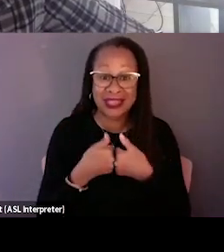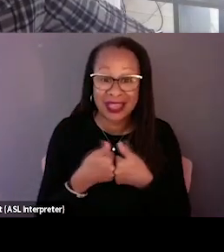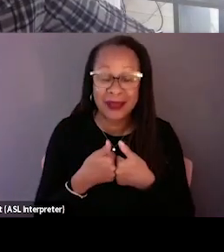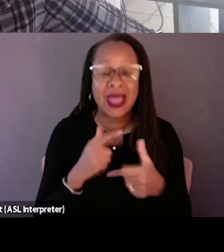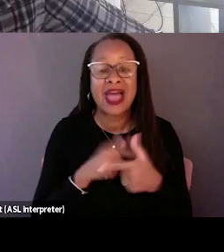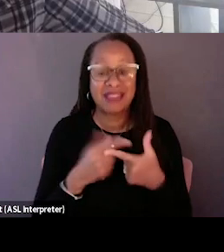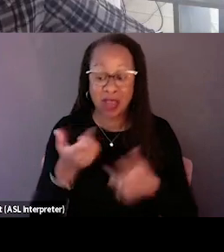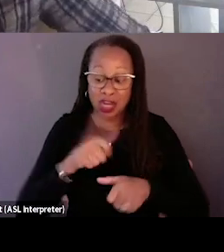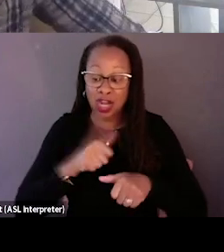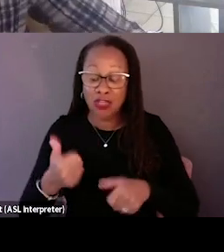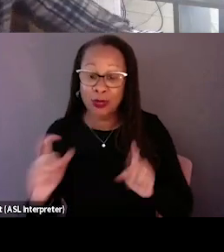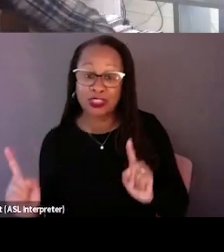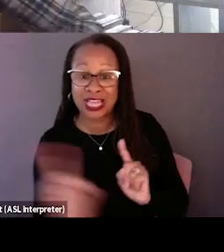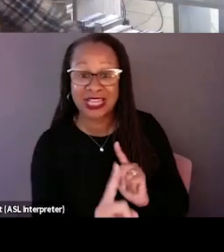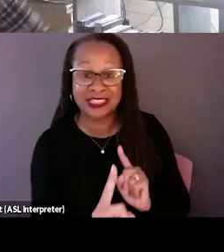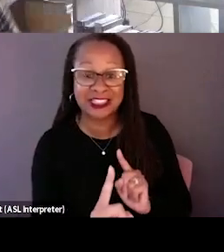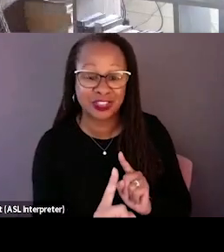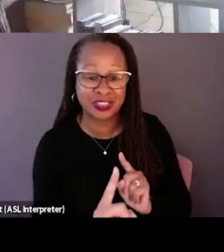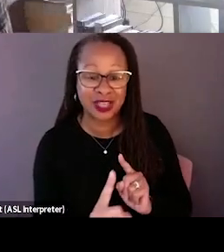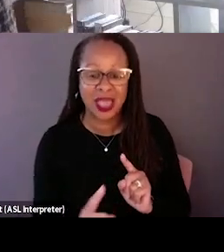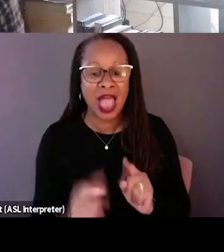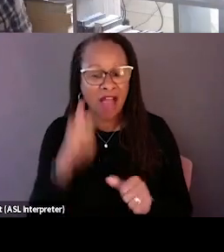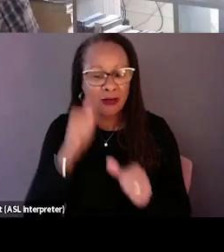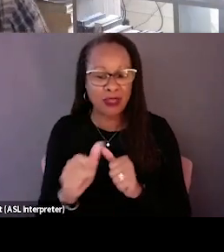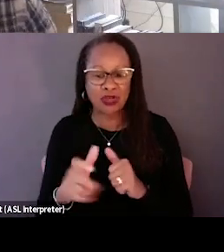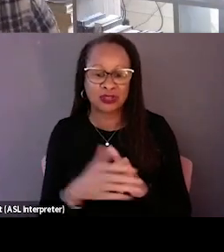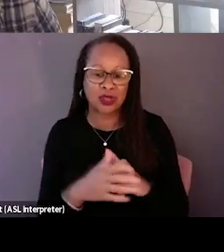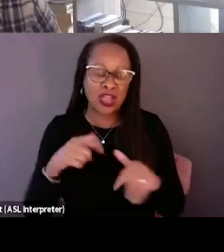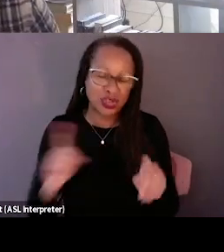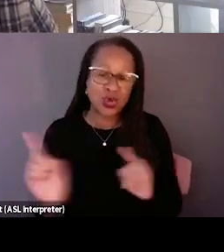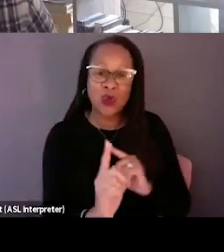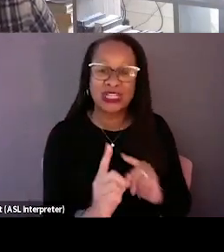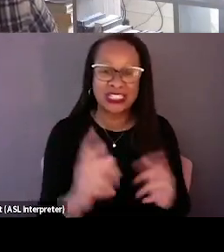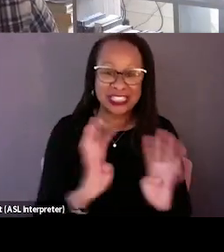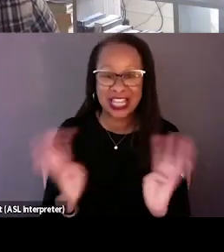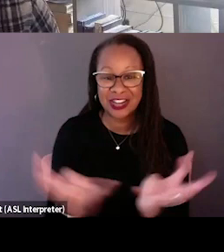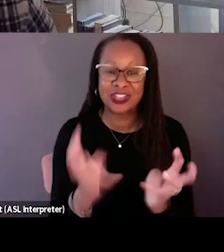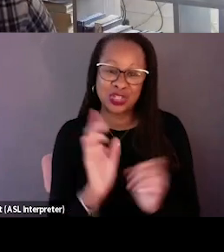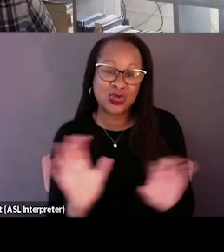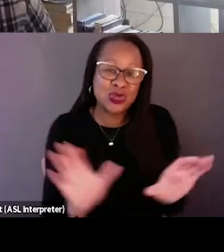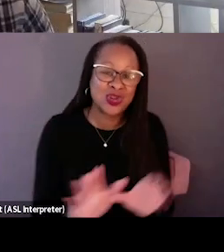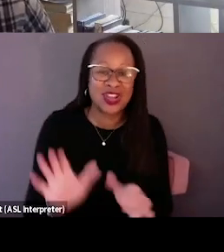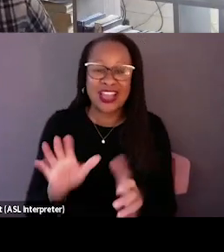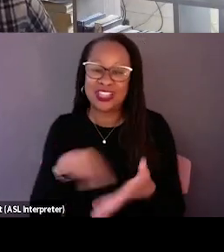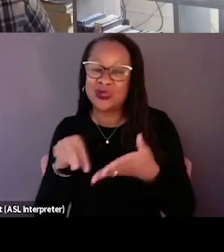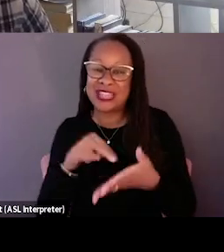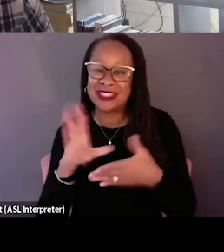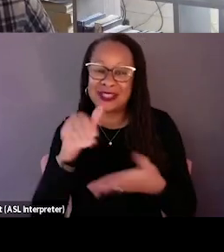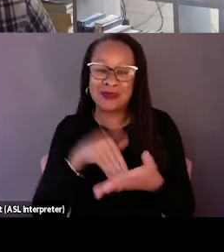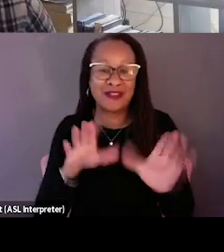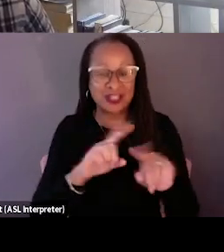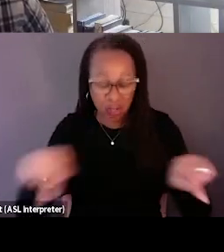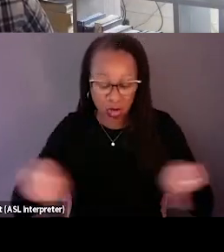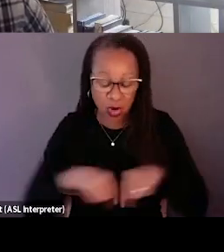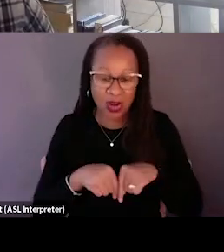else enters. I remember those Right. growing up, where we would go in and you would do your little thing in the middle of the circle,